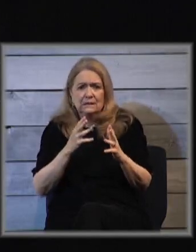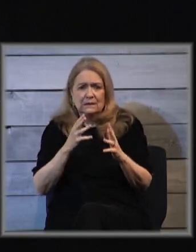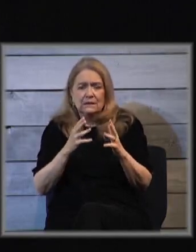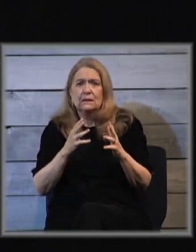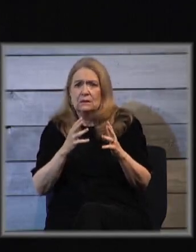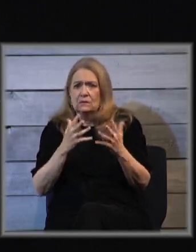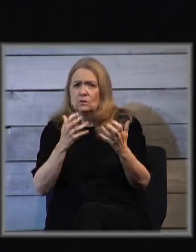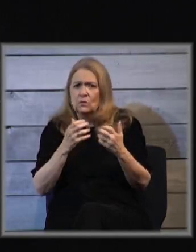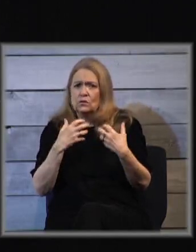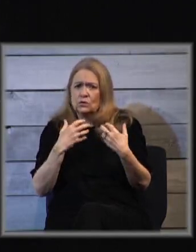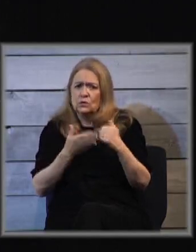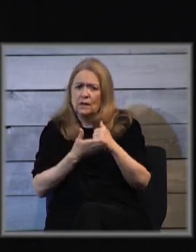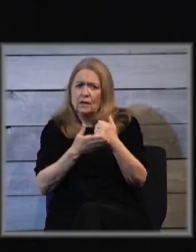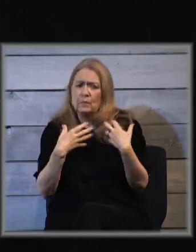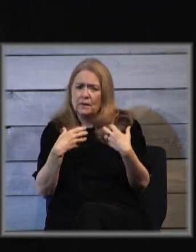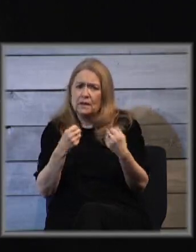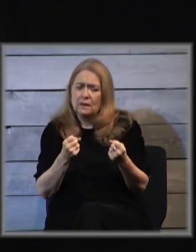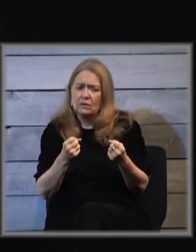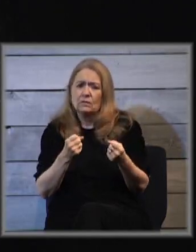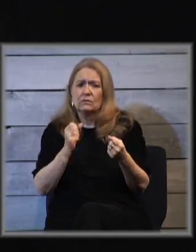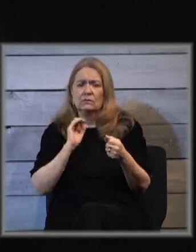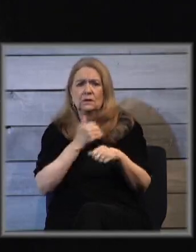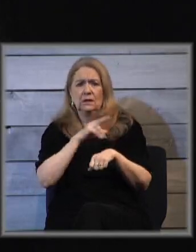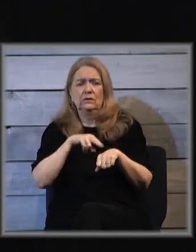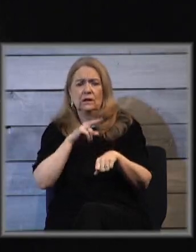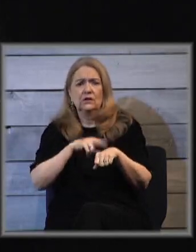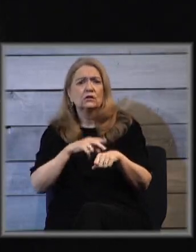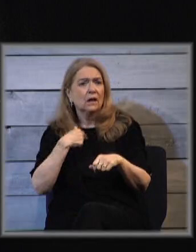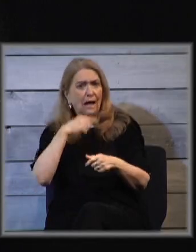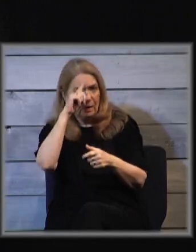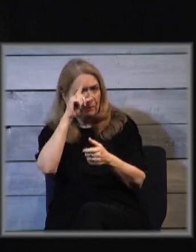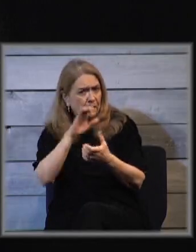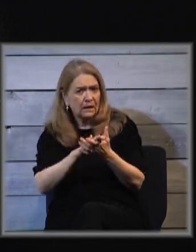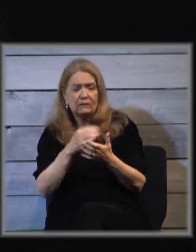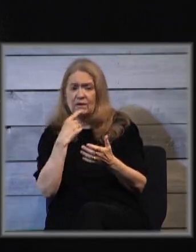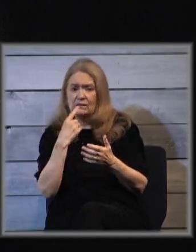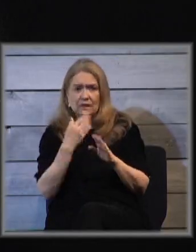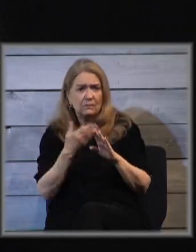nation. I have said on a number of occasions that I believe